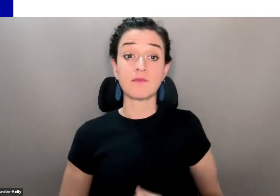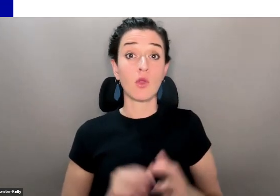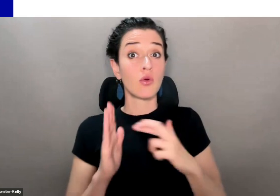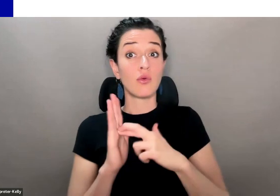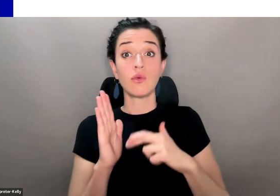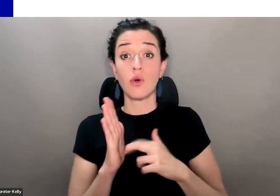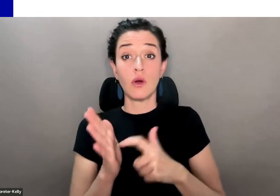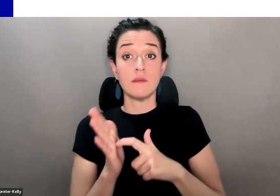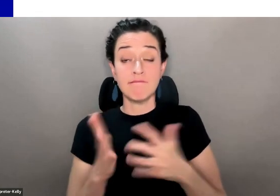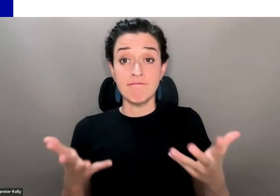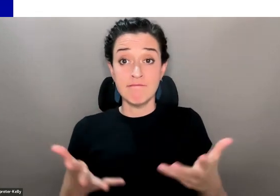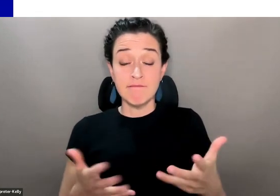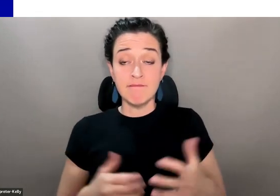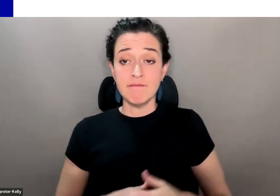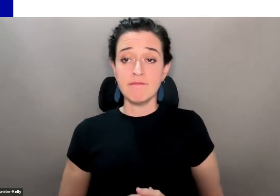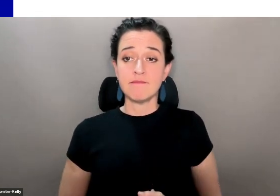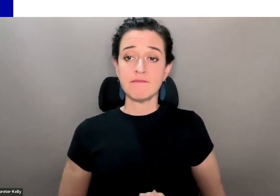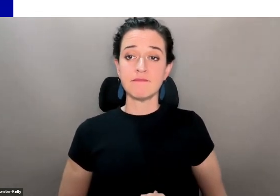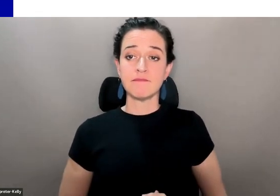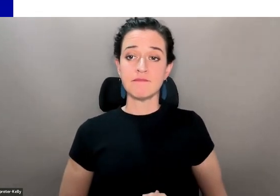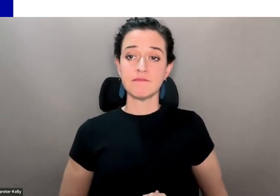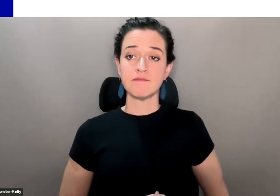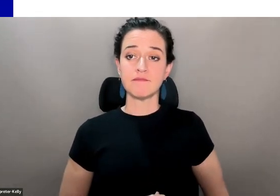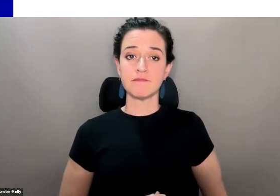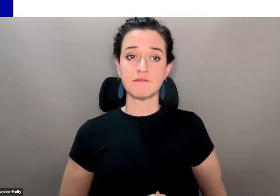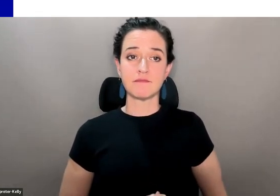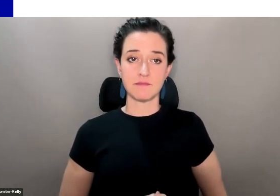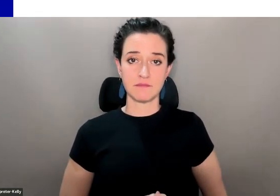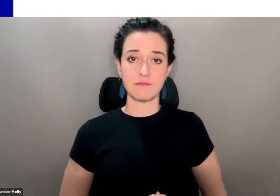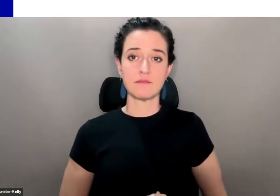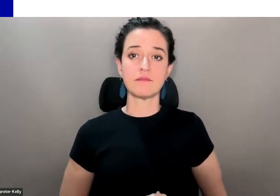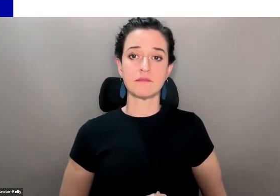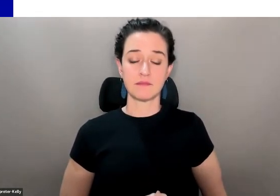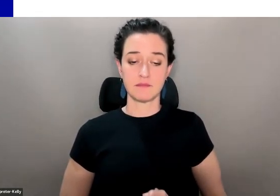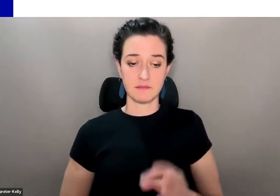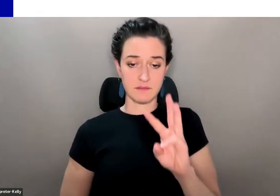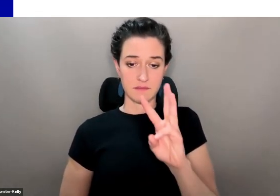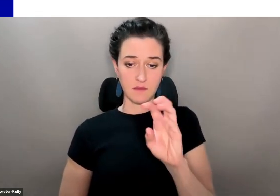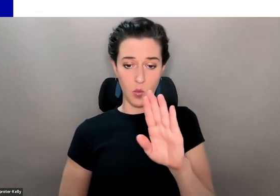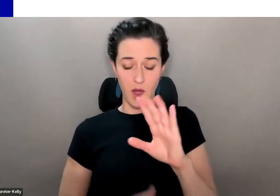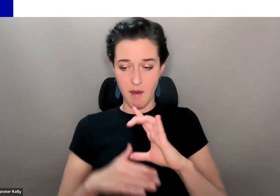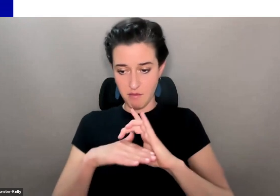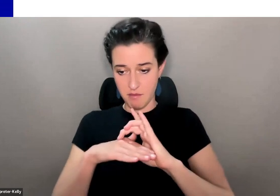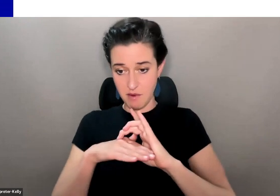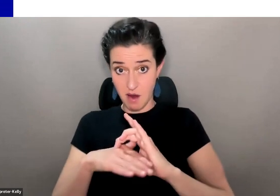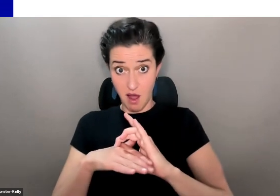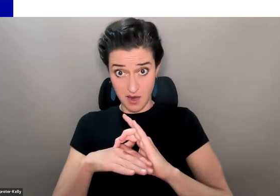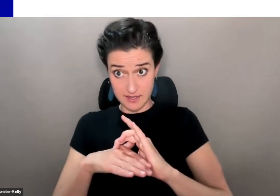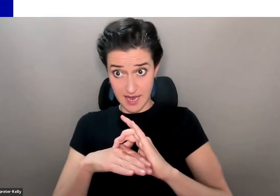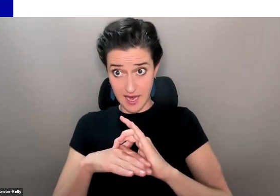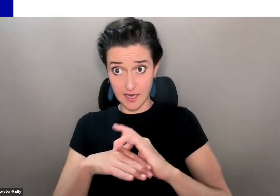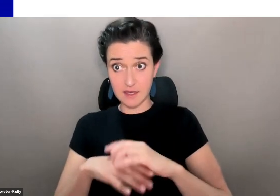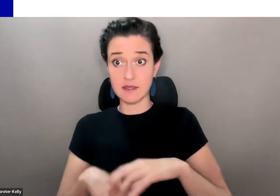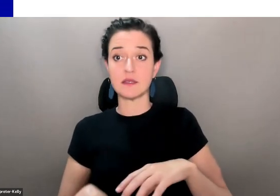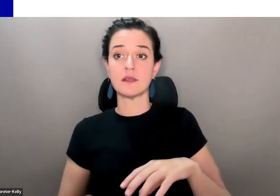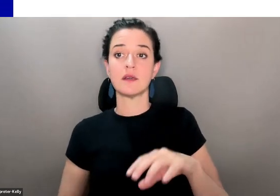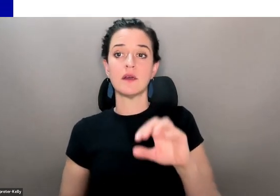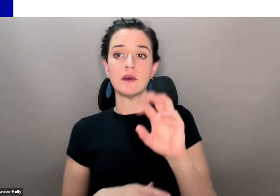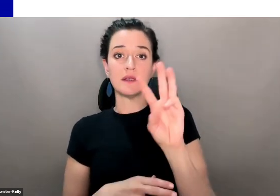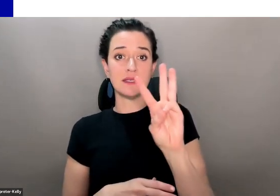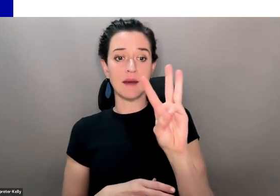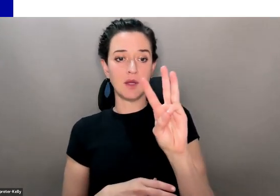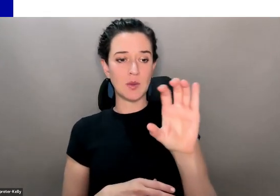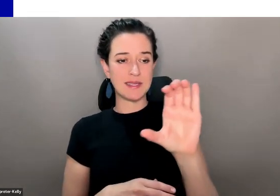require? We adopt the Web Content Accessibility Guidelines, or WCAG or